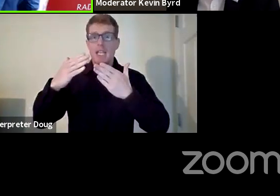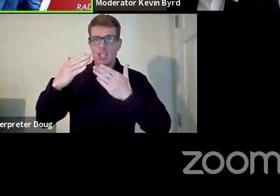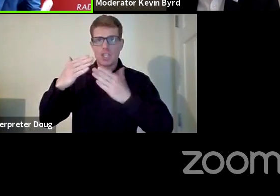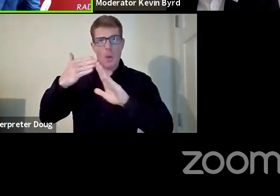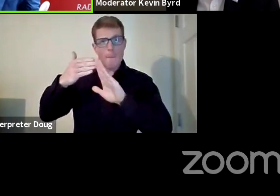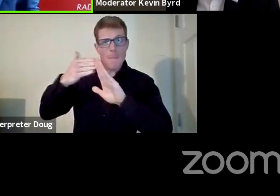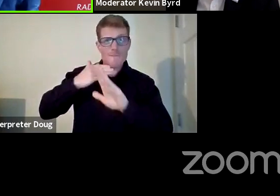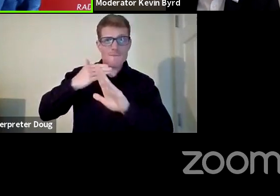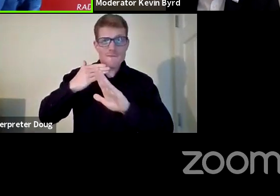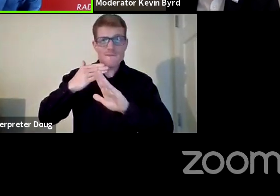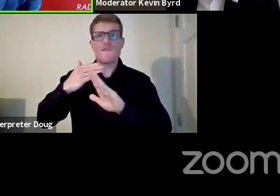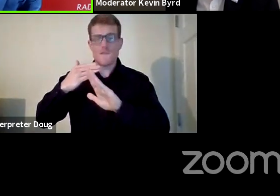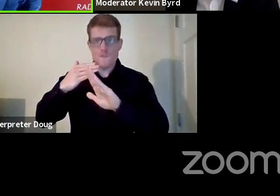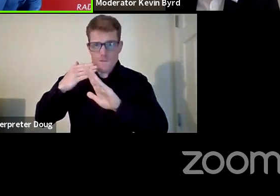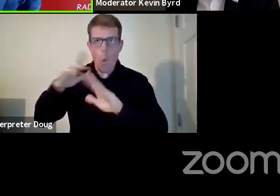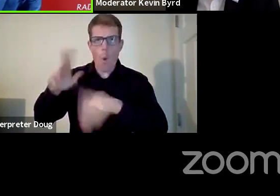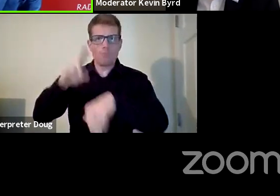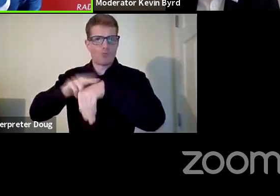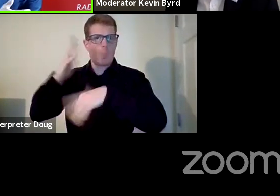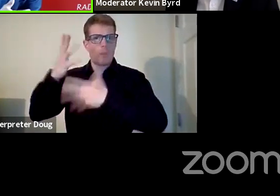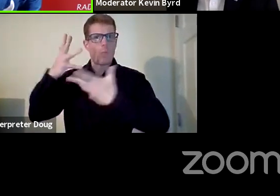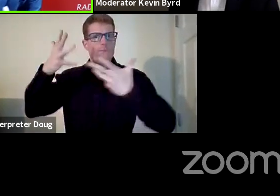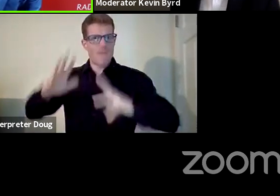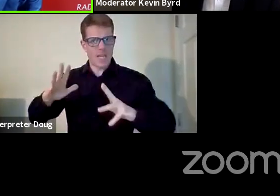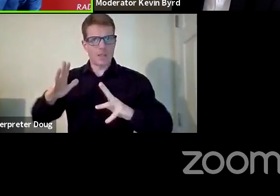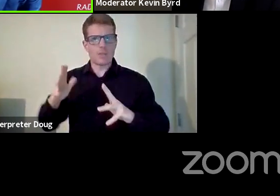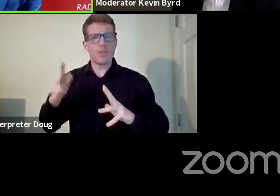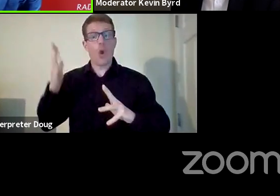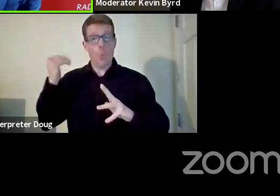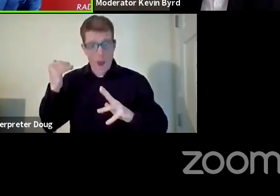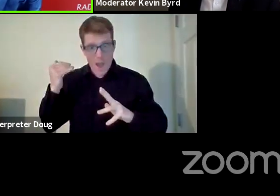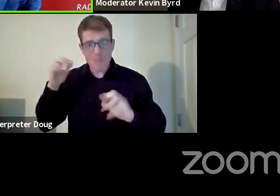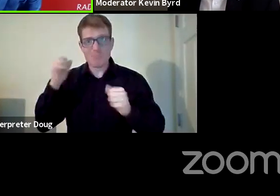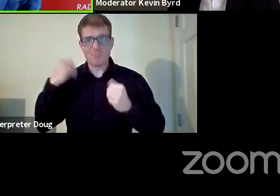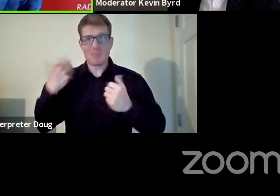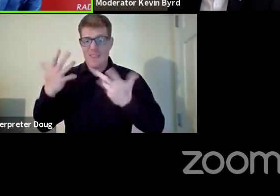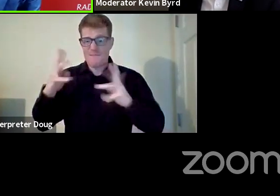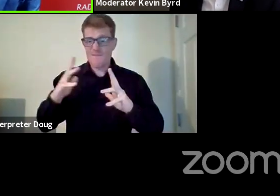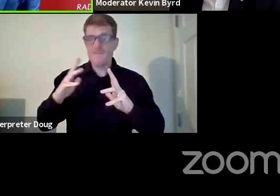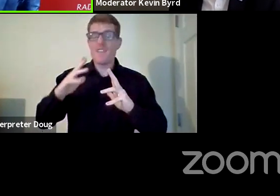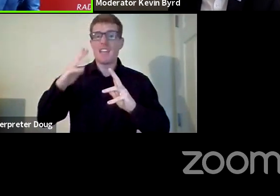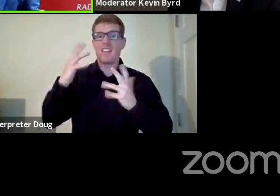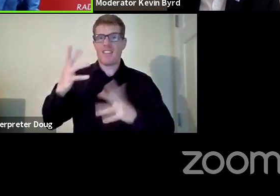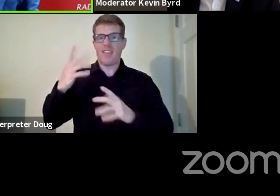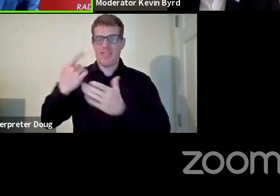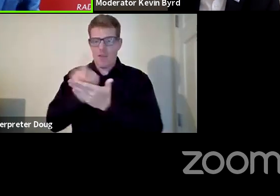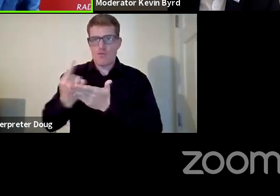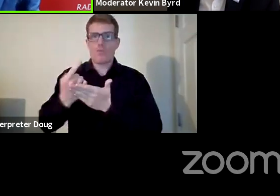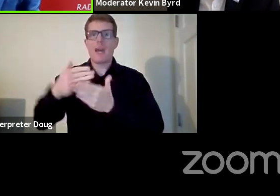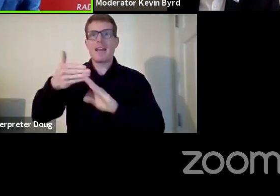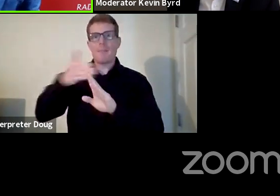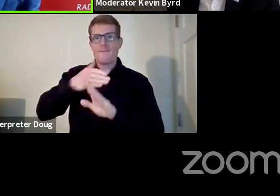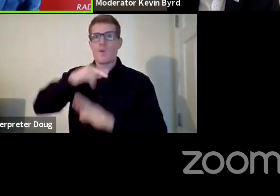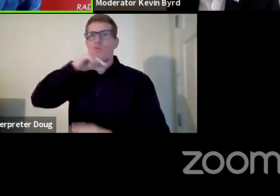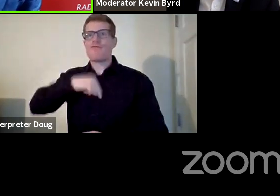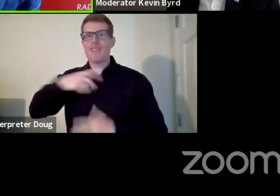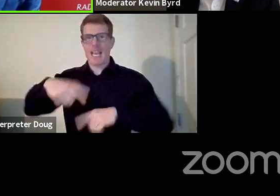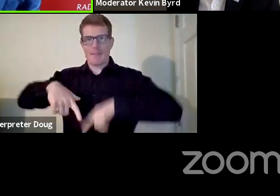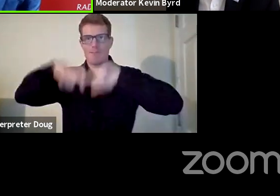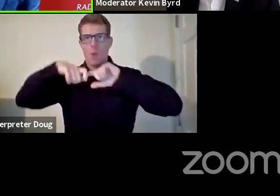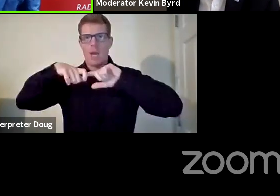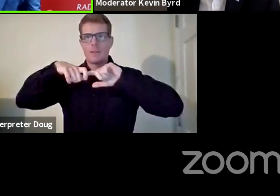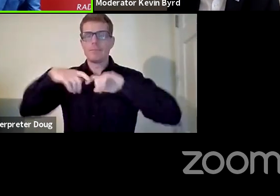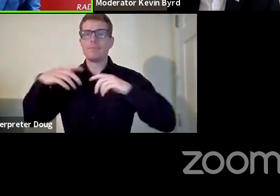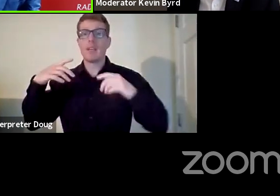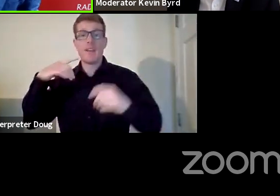a number of things in preparing for this, from focusing on contact tracing to testing, PPE